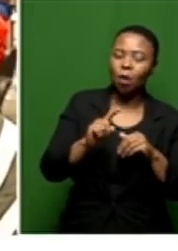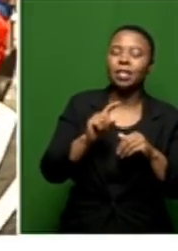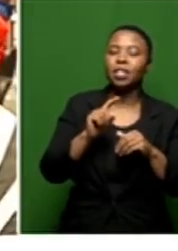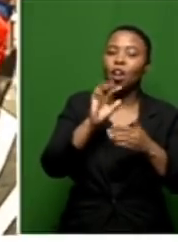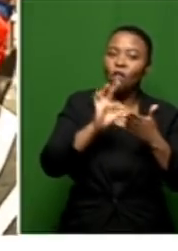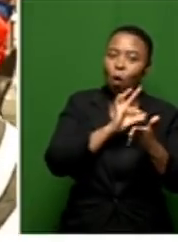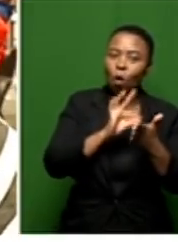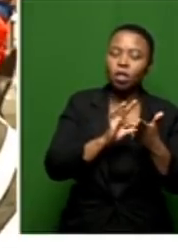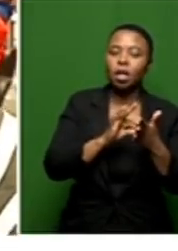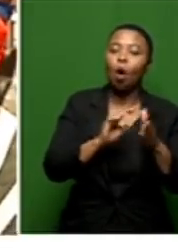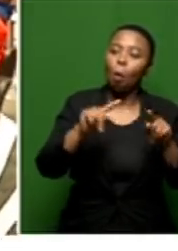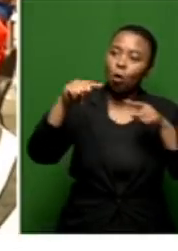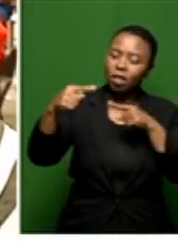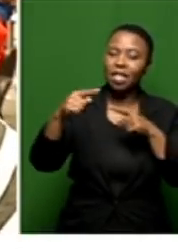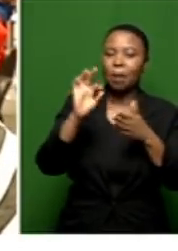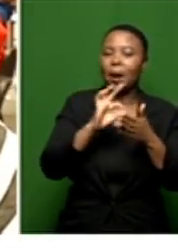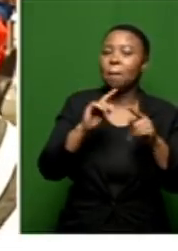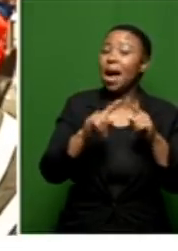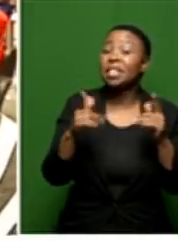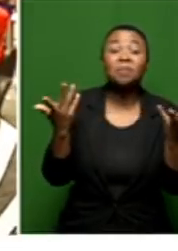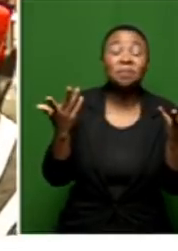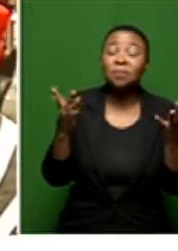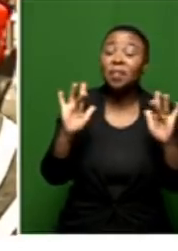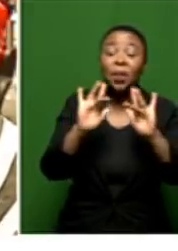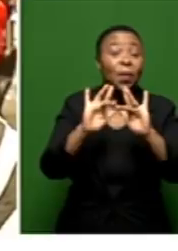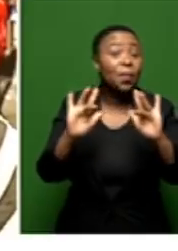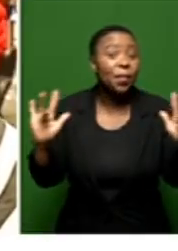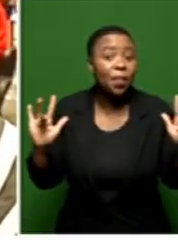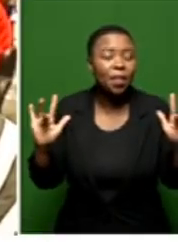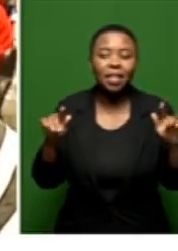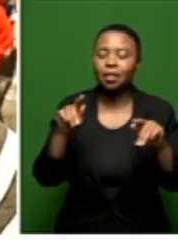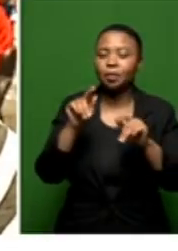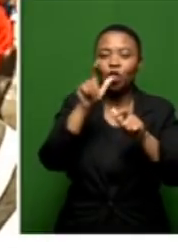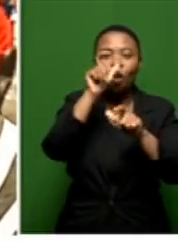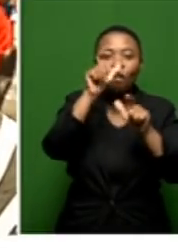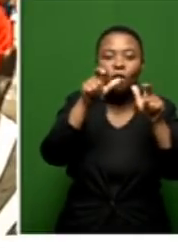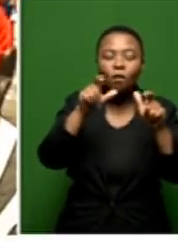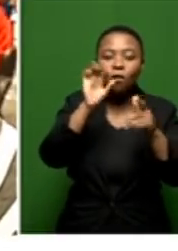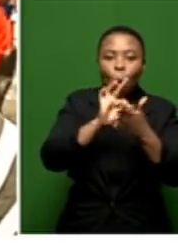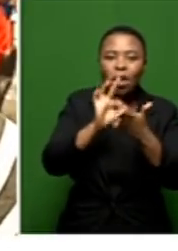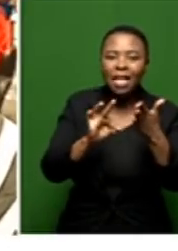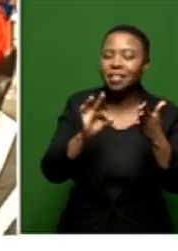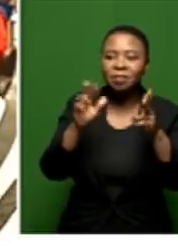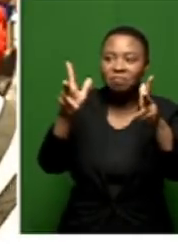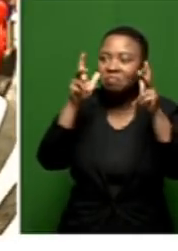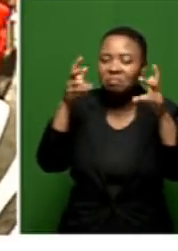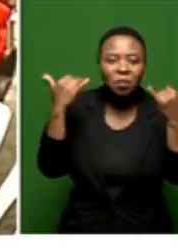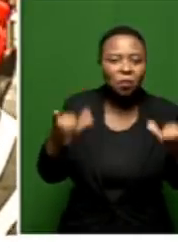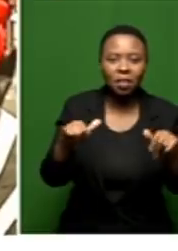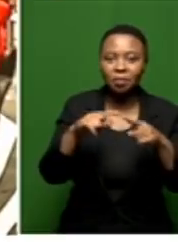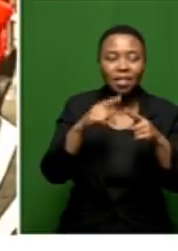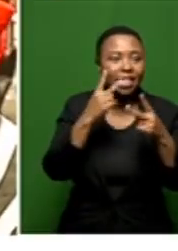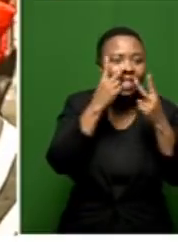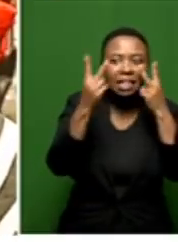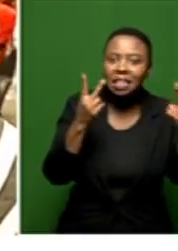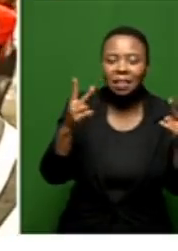parties, but they were not there. They were nowhere to be found, and voters could not hear them, could not see them. And they need to look